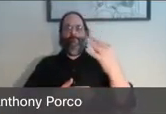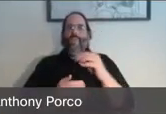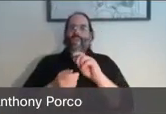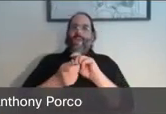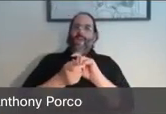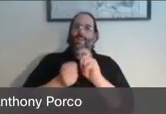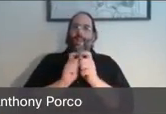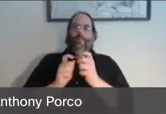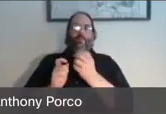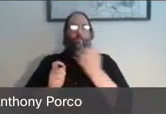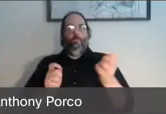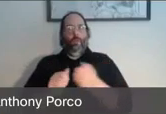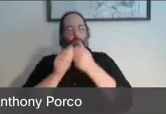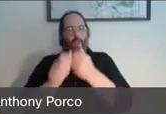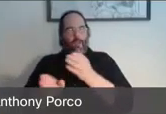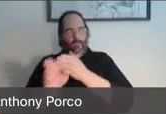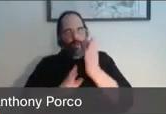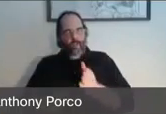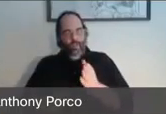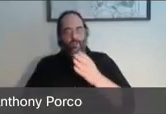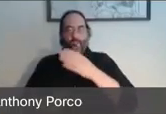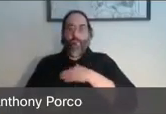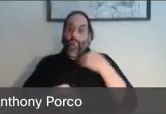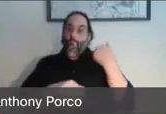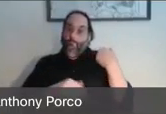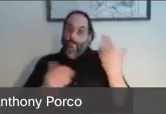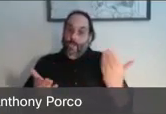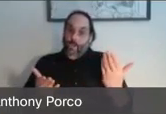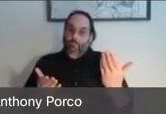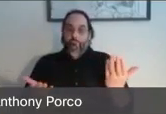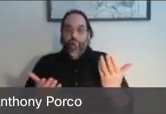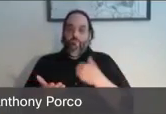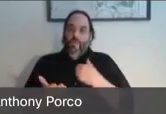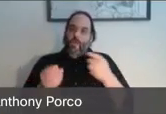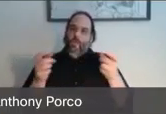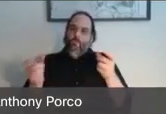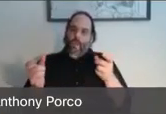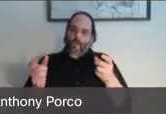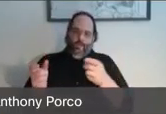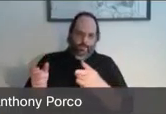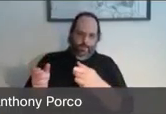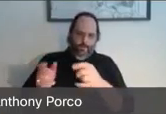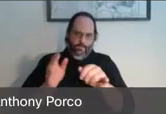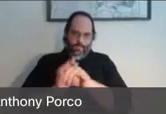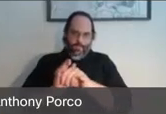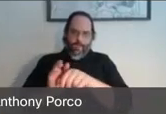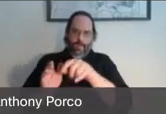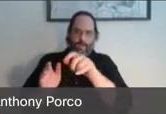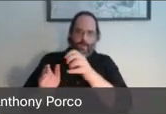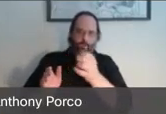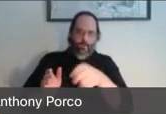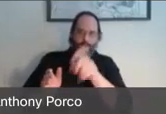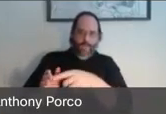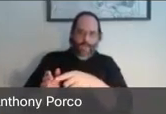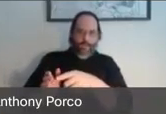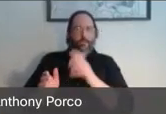Compliance Specialist. And my role here is to manage the identified adaptive equipment needs of